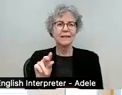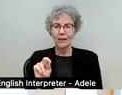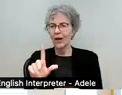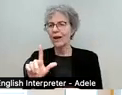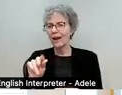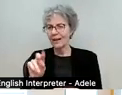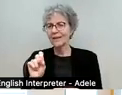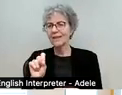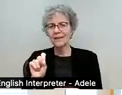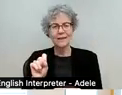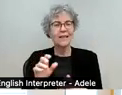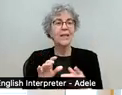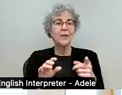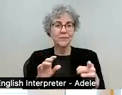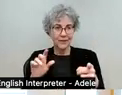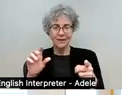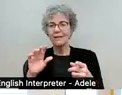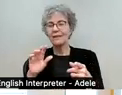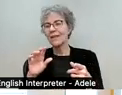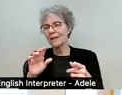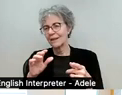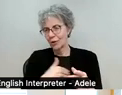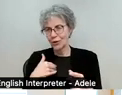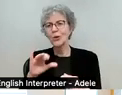Community Housing. In 2019, we did the